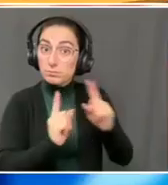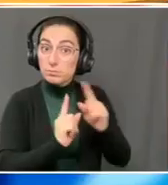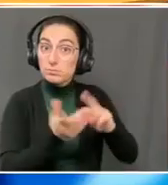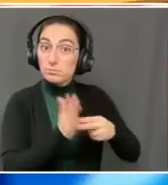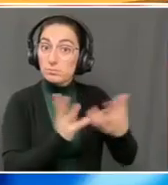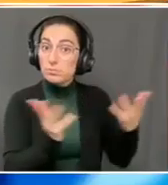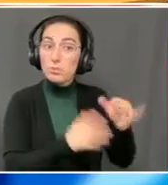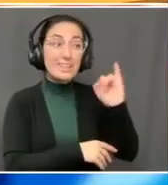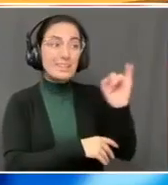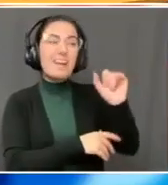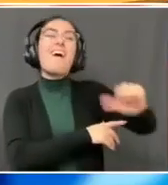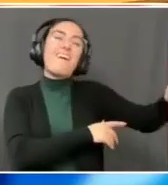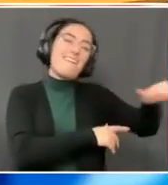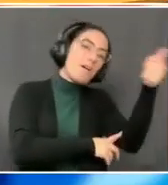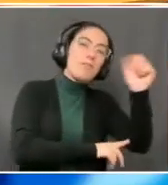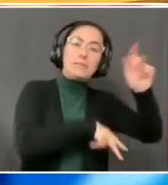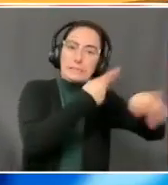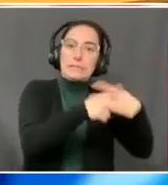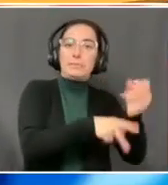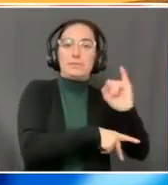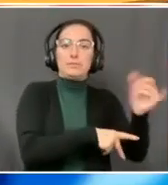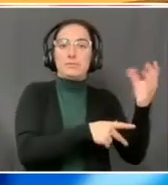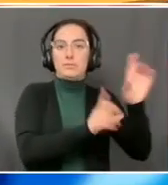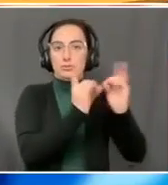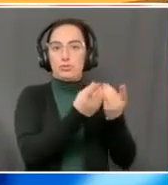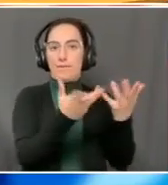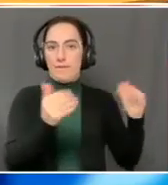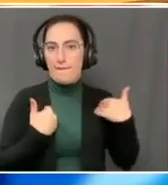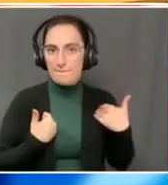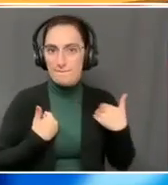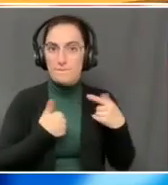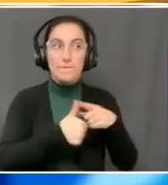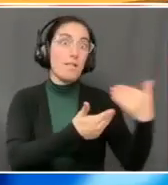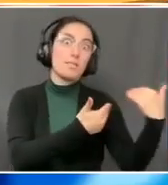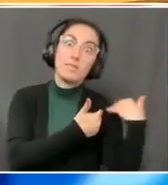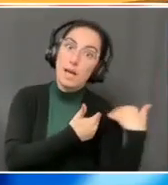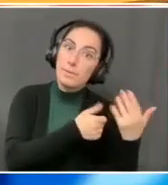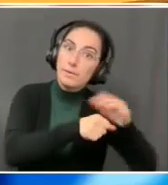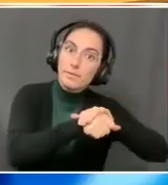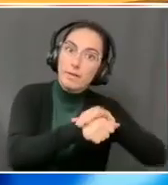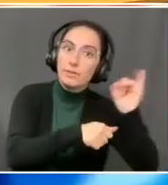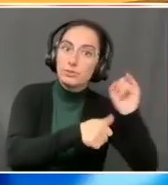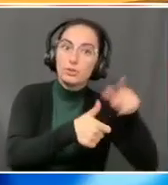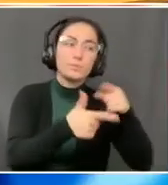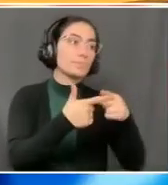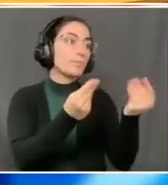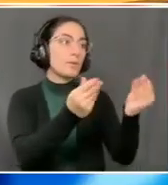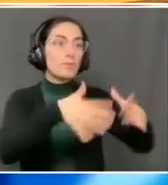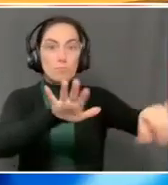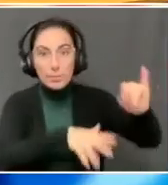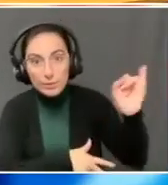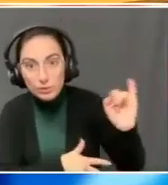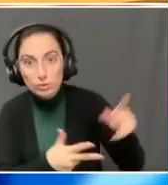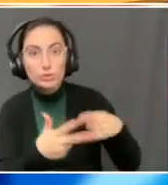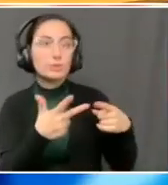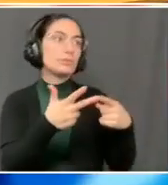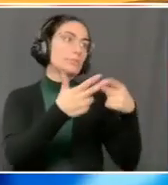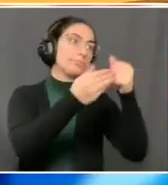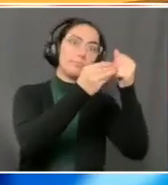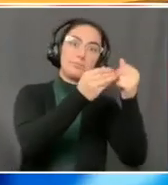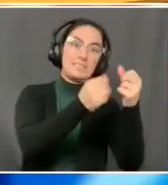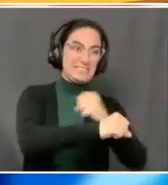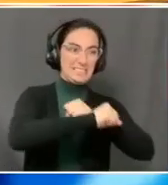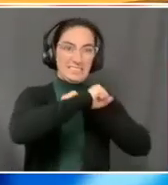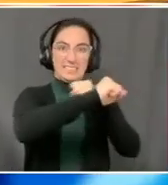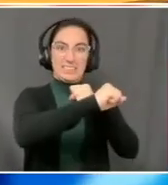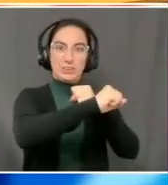other type of insurance that the district has. Liability coverage, property insurance, there are numerous cybersecurity insurance,